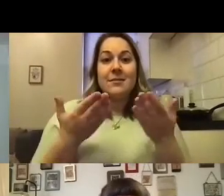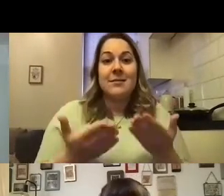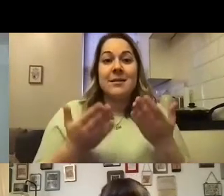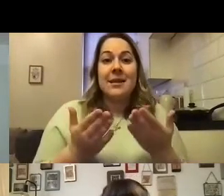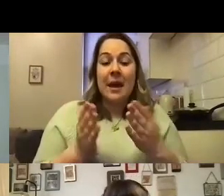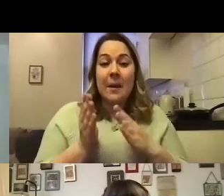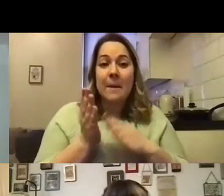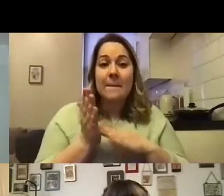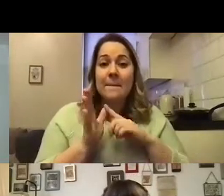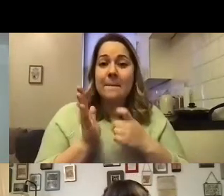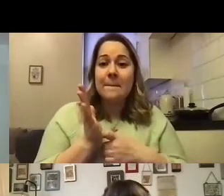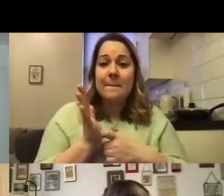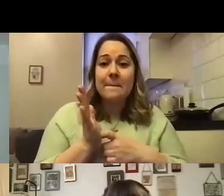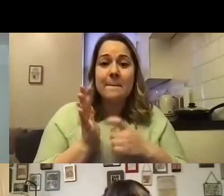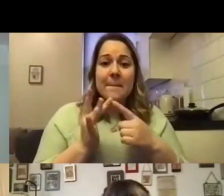Badrichani.